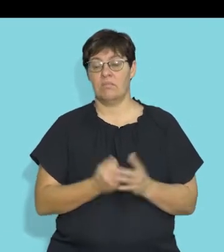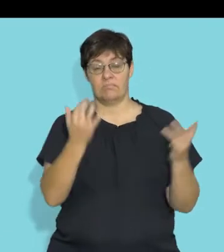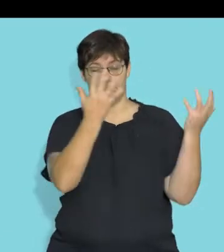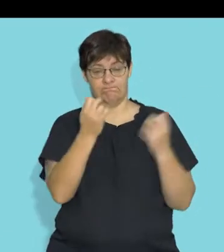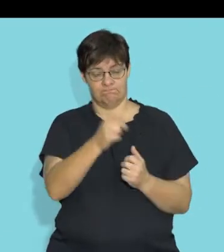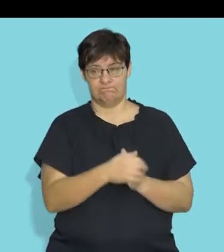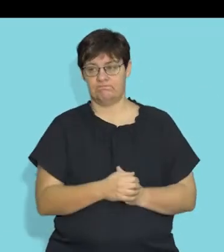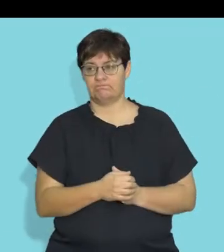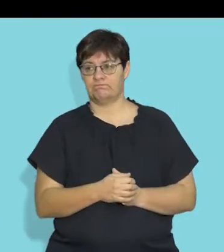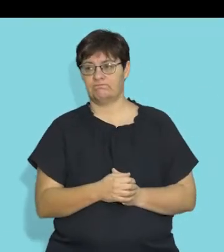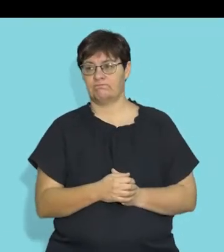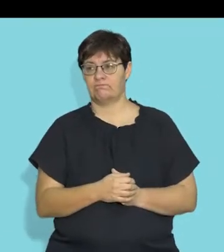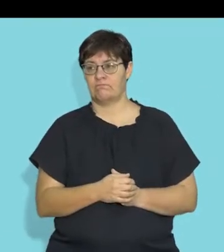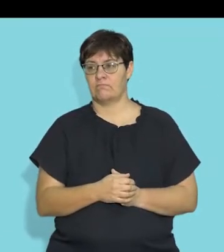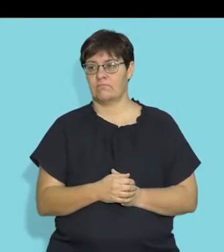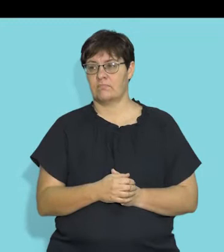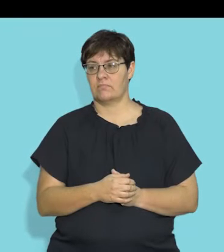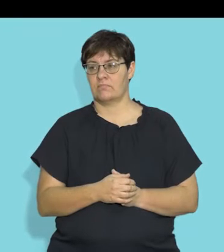if we take this into account here,